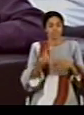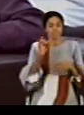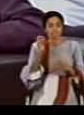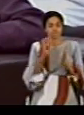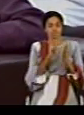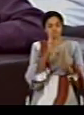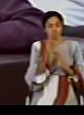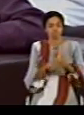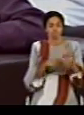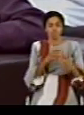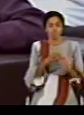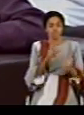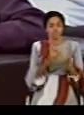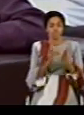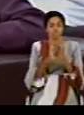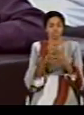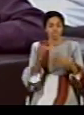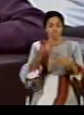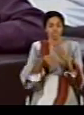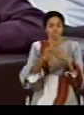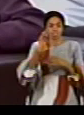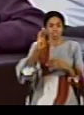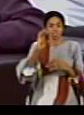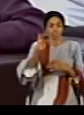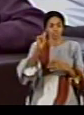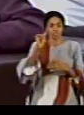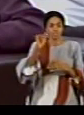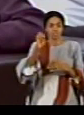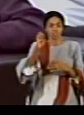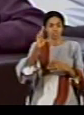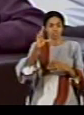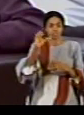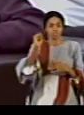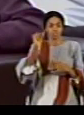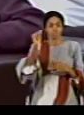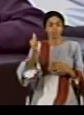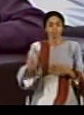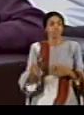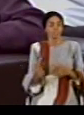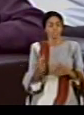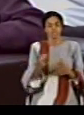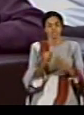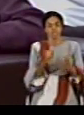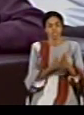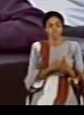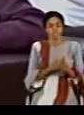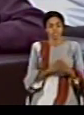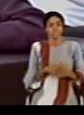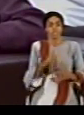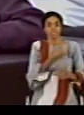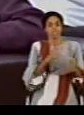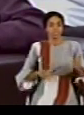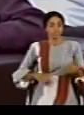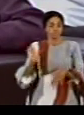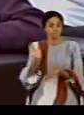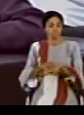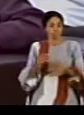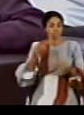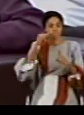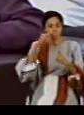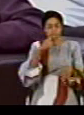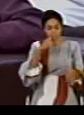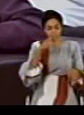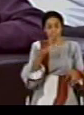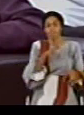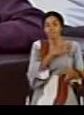State, after the final amen, the Lord touched me. Days after, I checked up